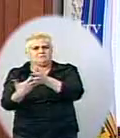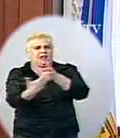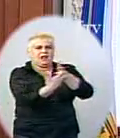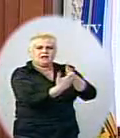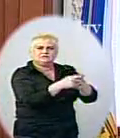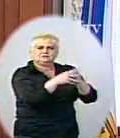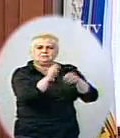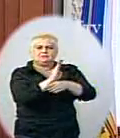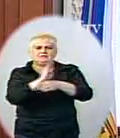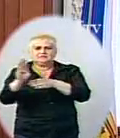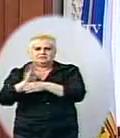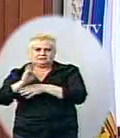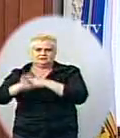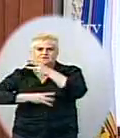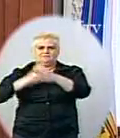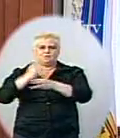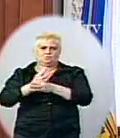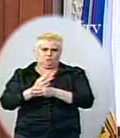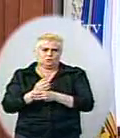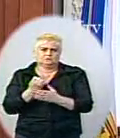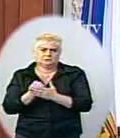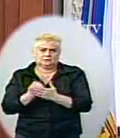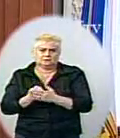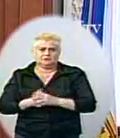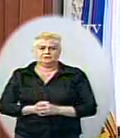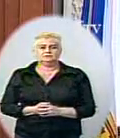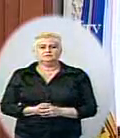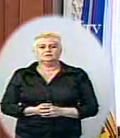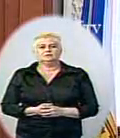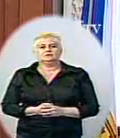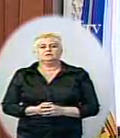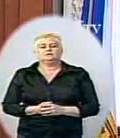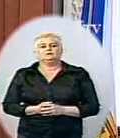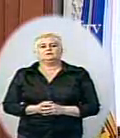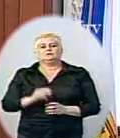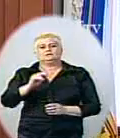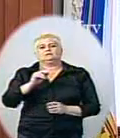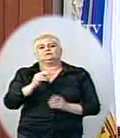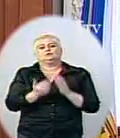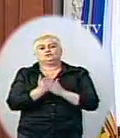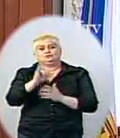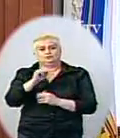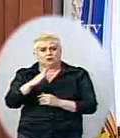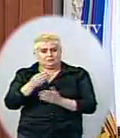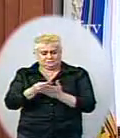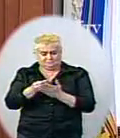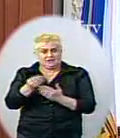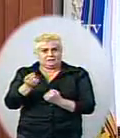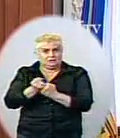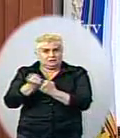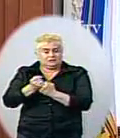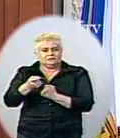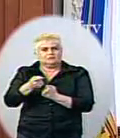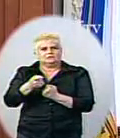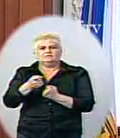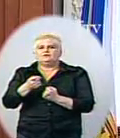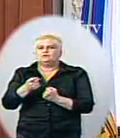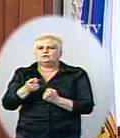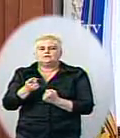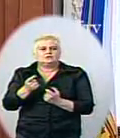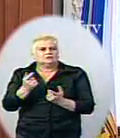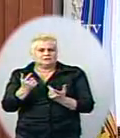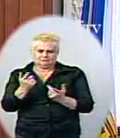economy. The New Jobs Fund pursues investment opportunities that support and